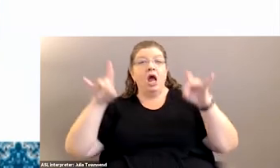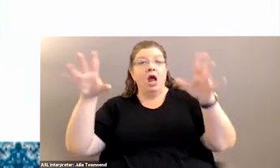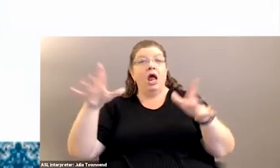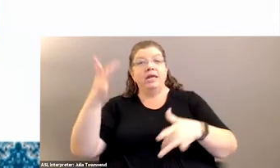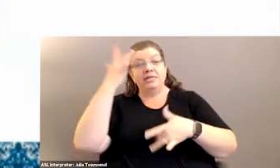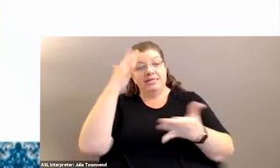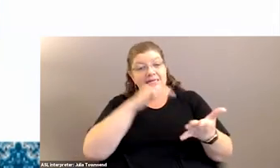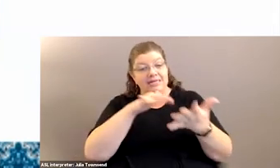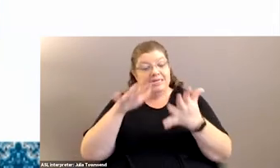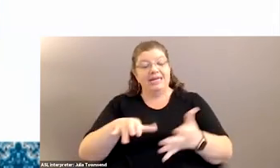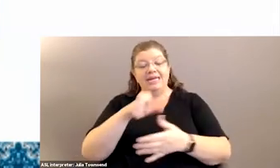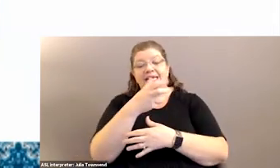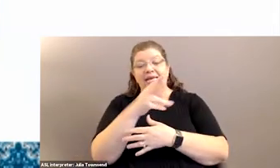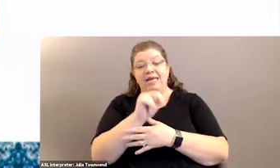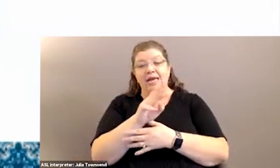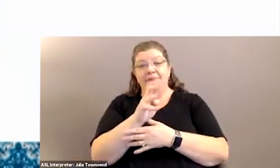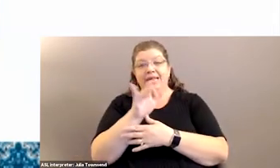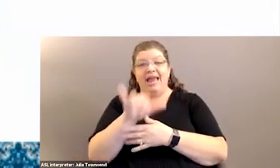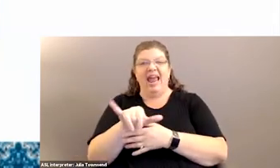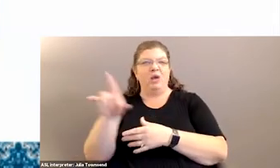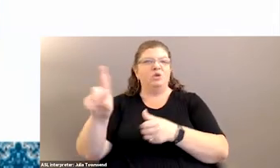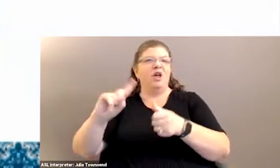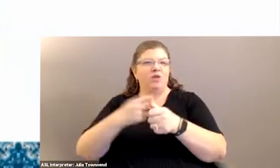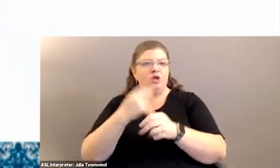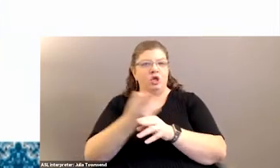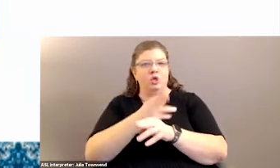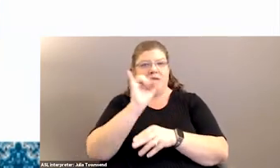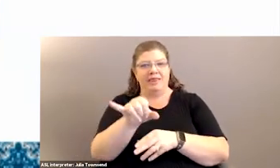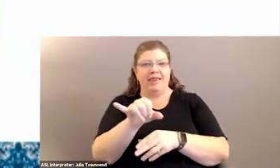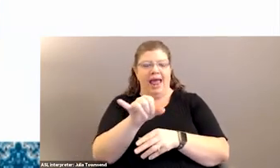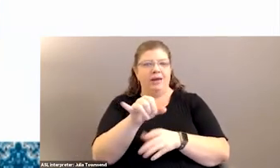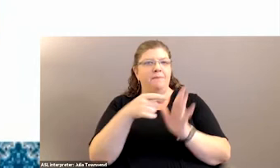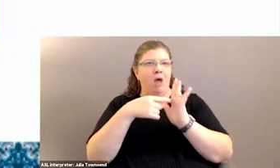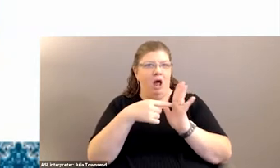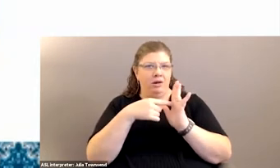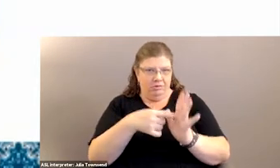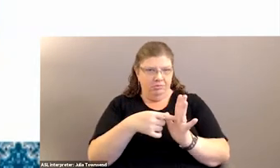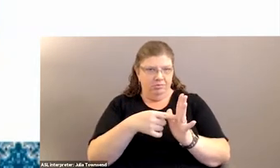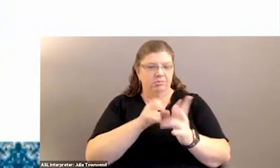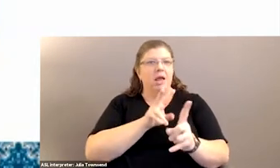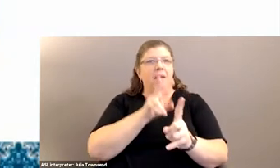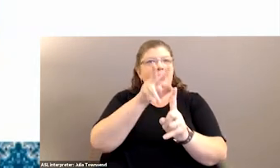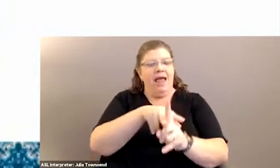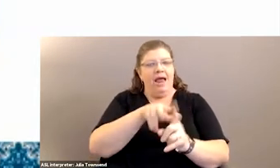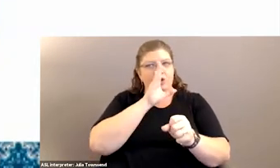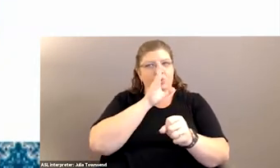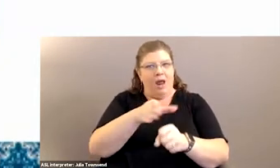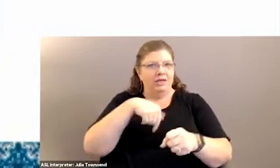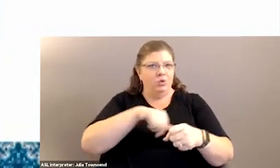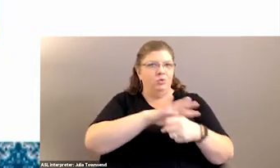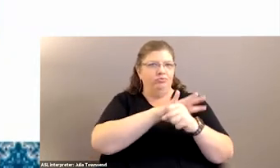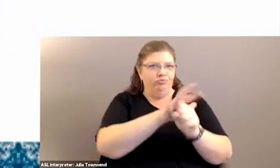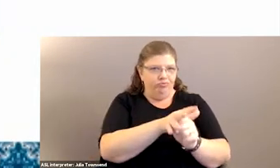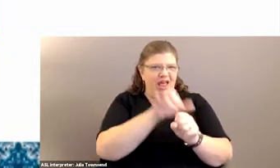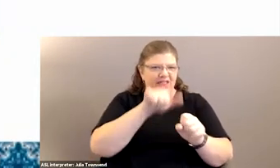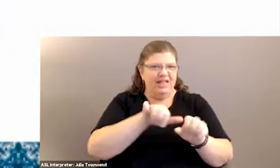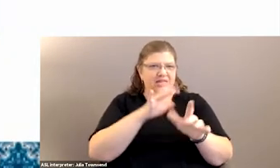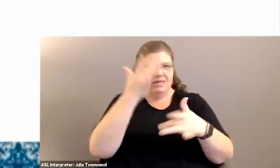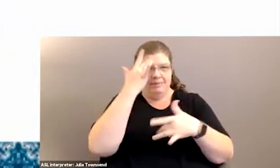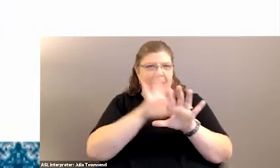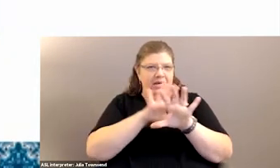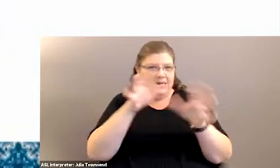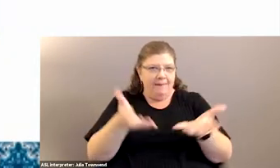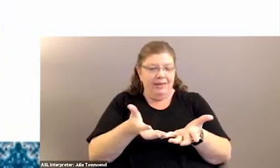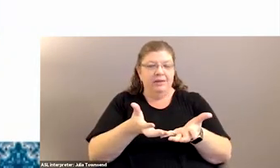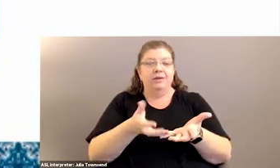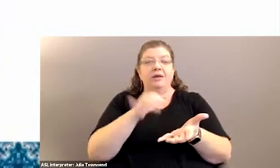mckay the first to use the swiss cheese model or apply it directly in relation to this pandemic says in reality that the